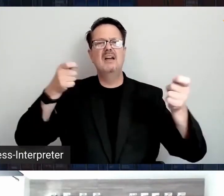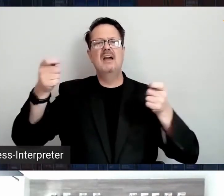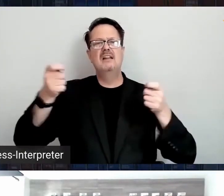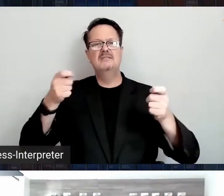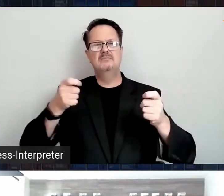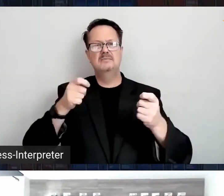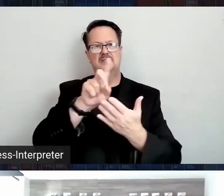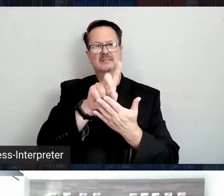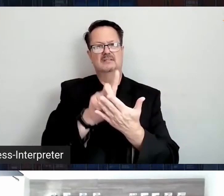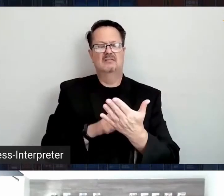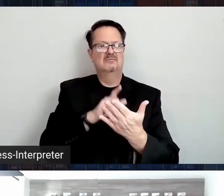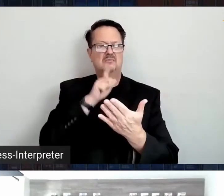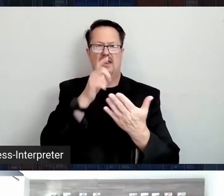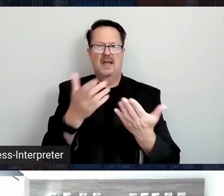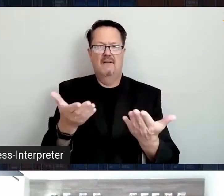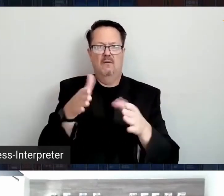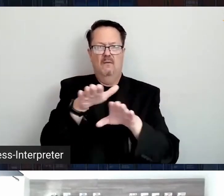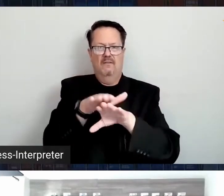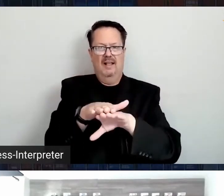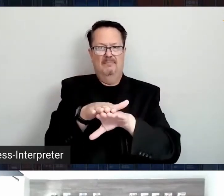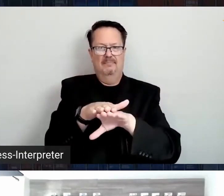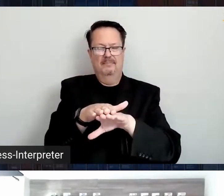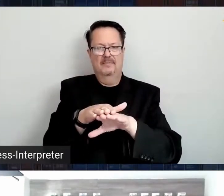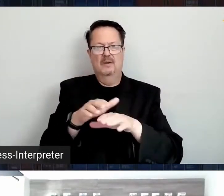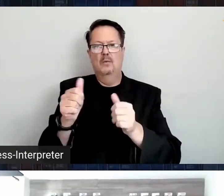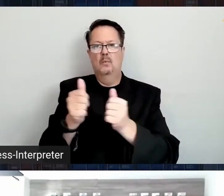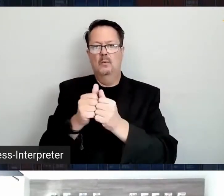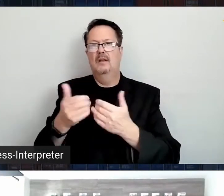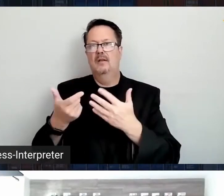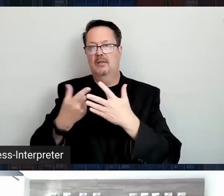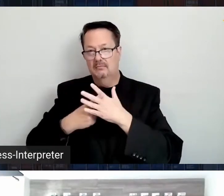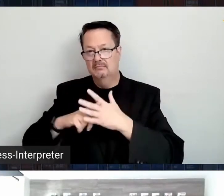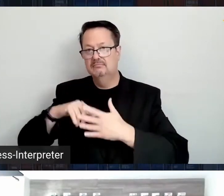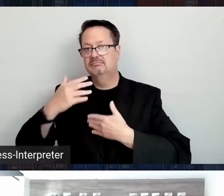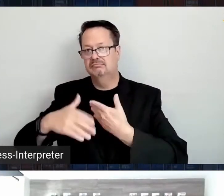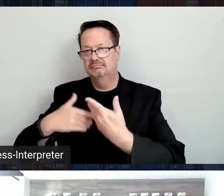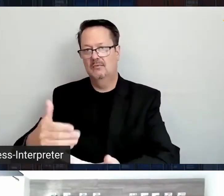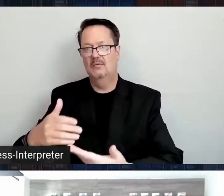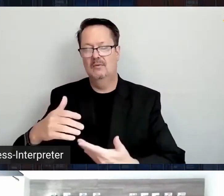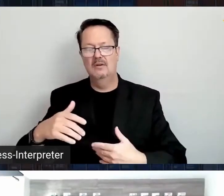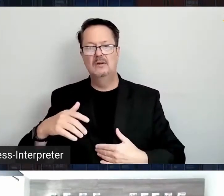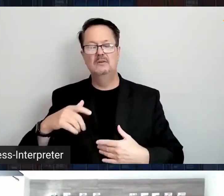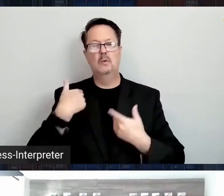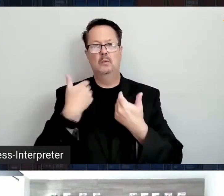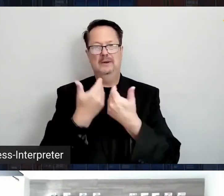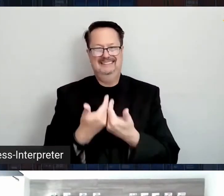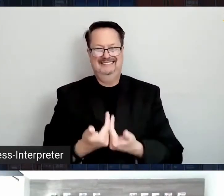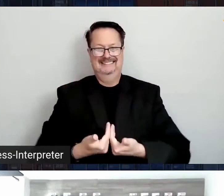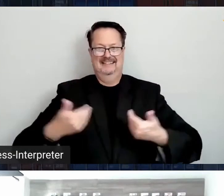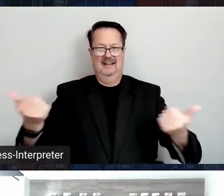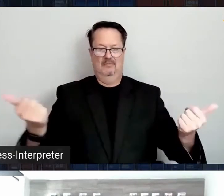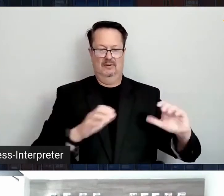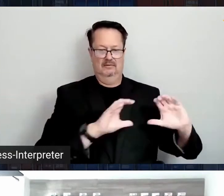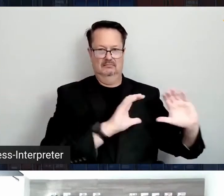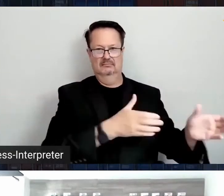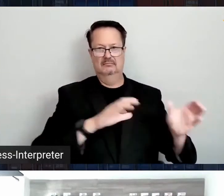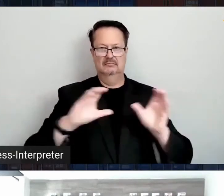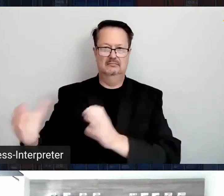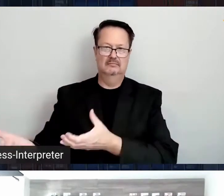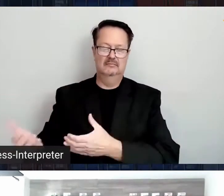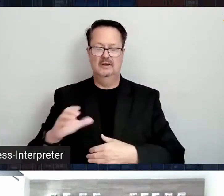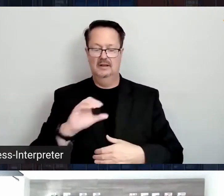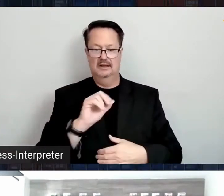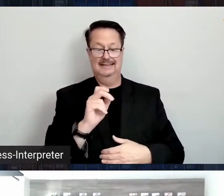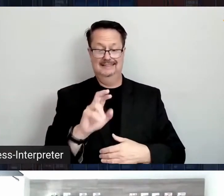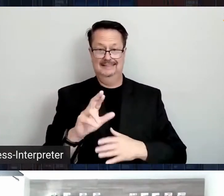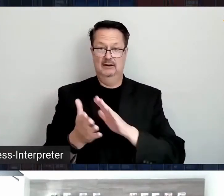necessarily have to overlap with the orchestration constructs. And so what we actually did is separated those two. So there's a container runtime